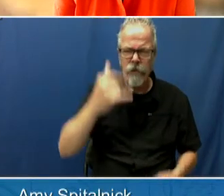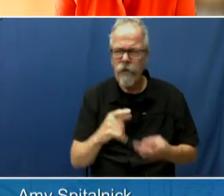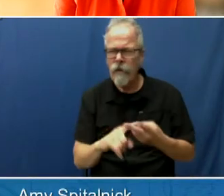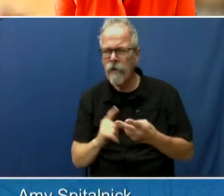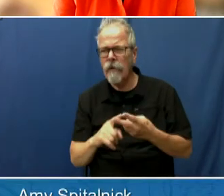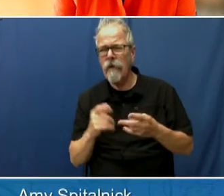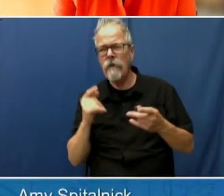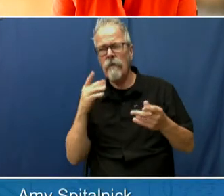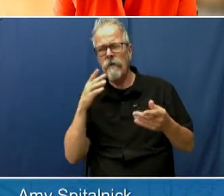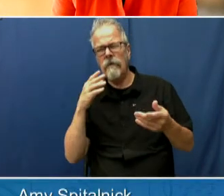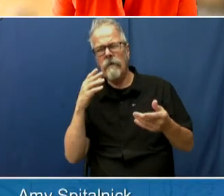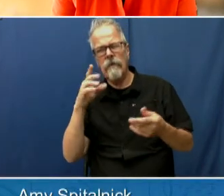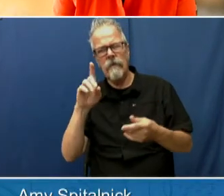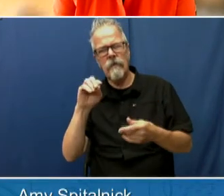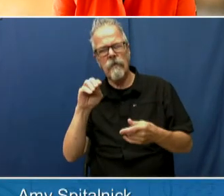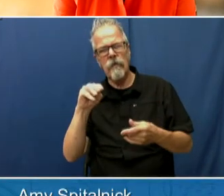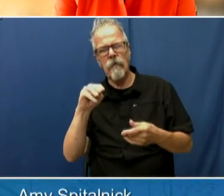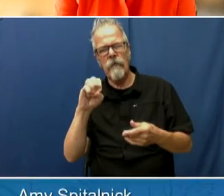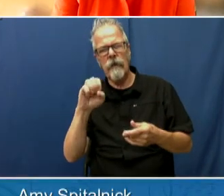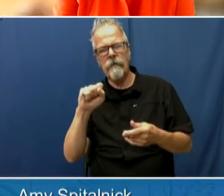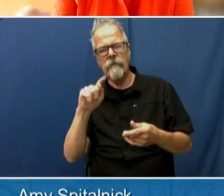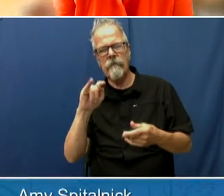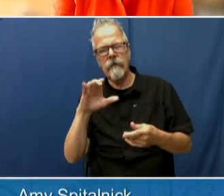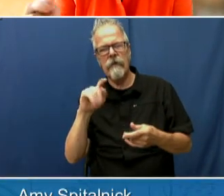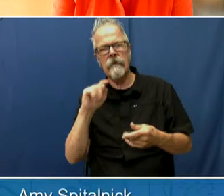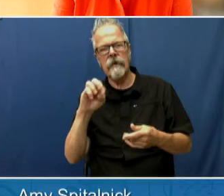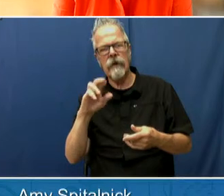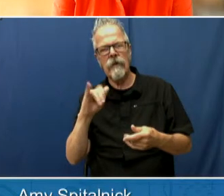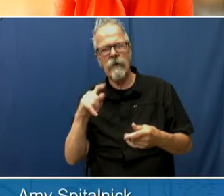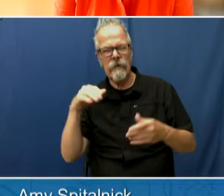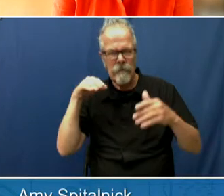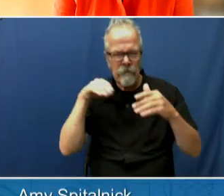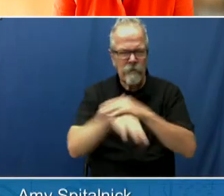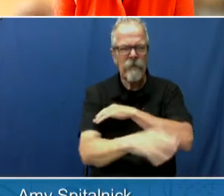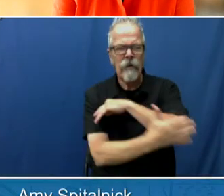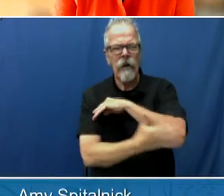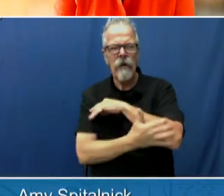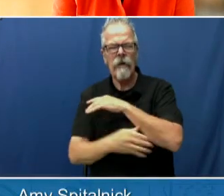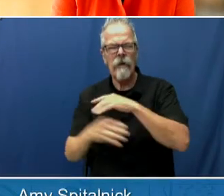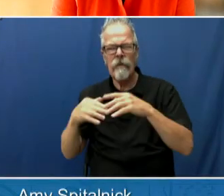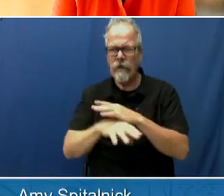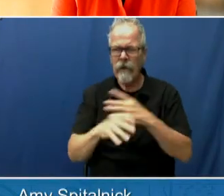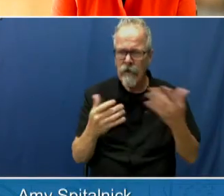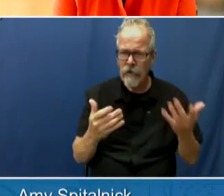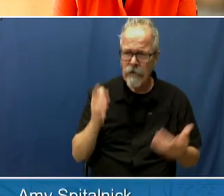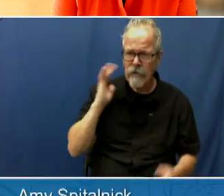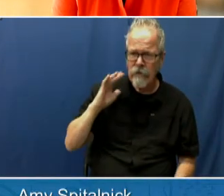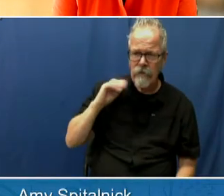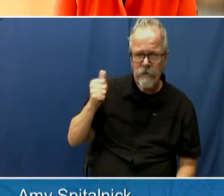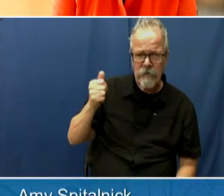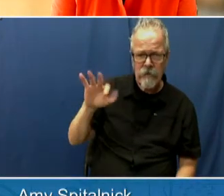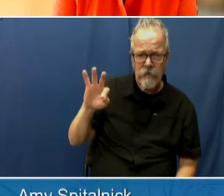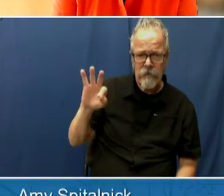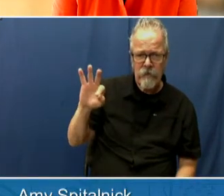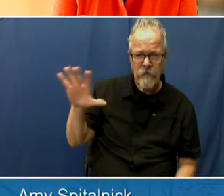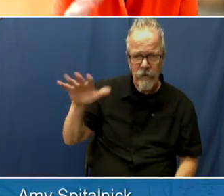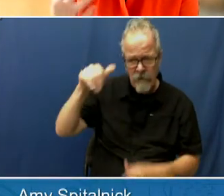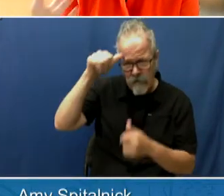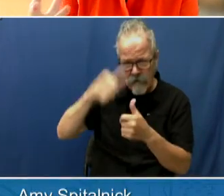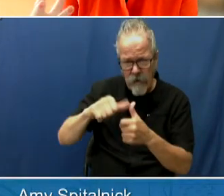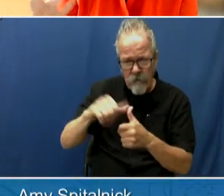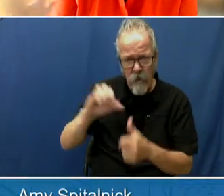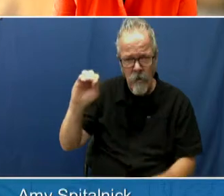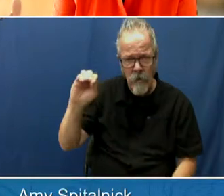the deadliest year for domestic terror in the US since 1995, which was the year of the Oklahoma City bombing. And according to